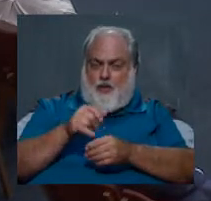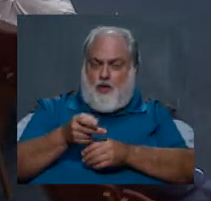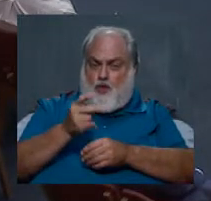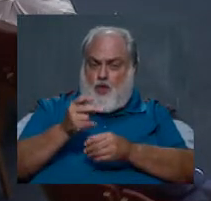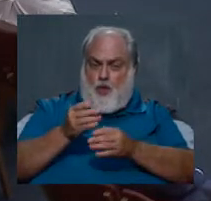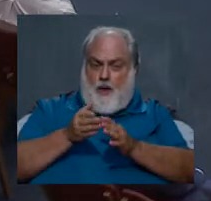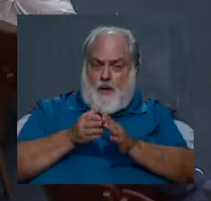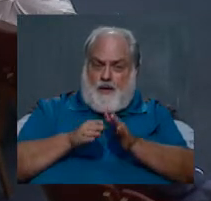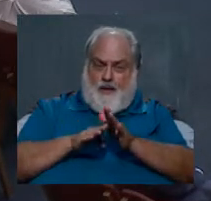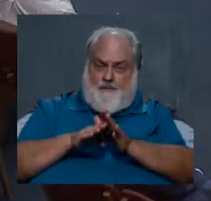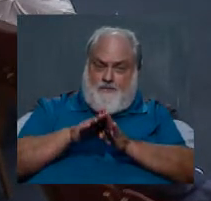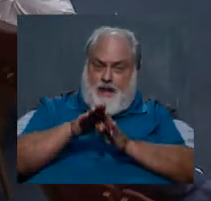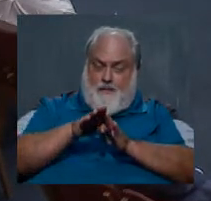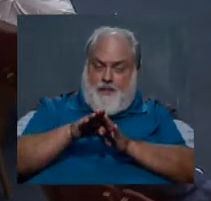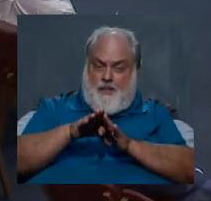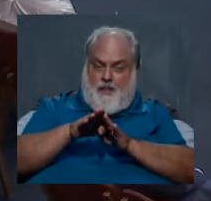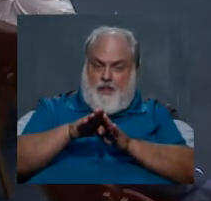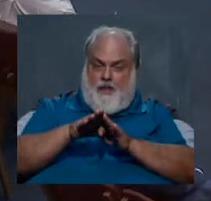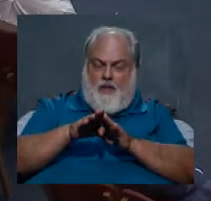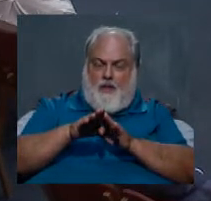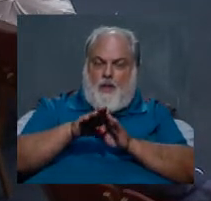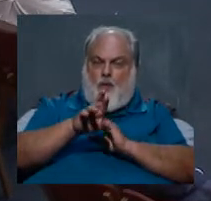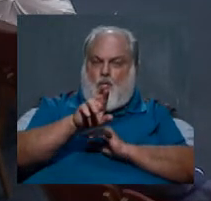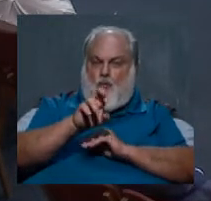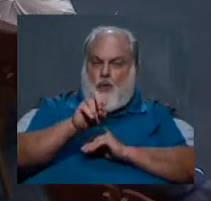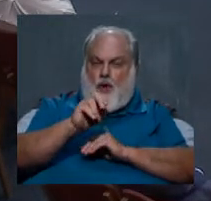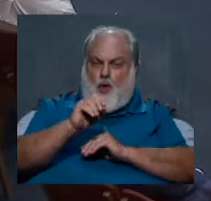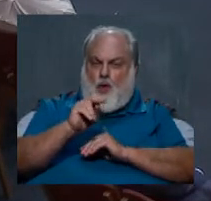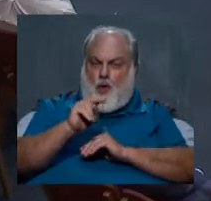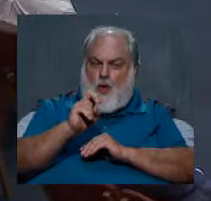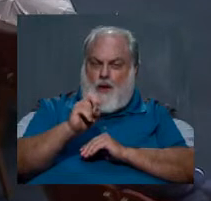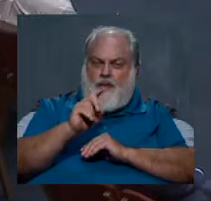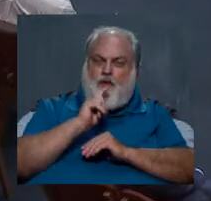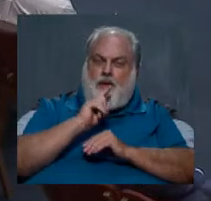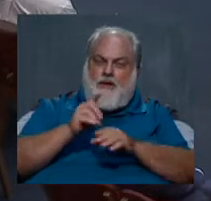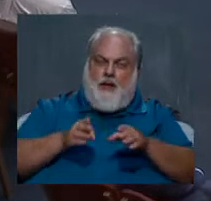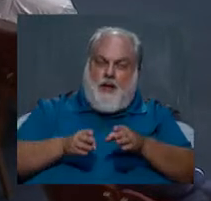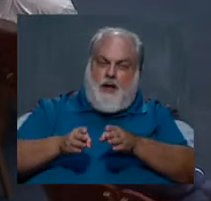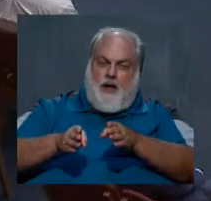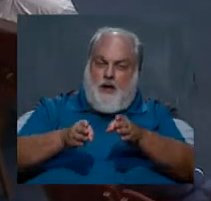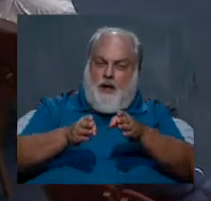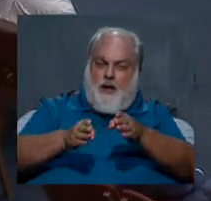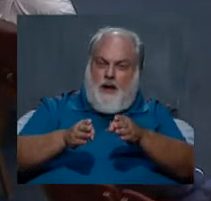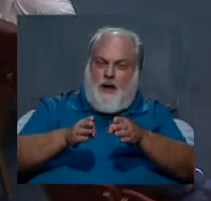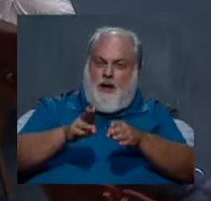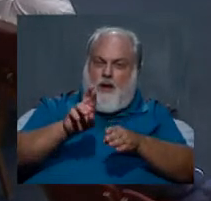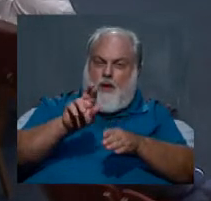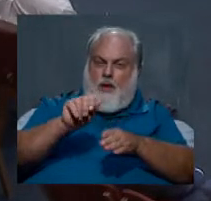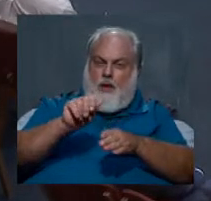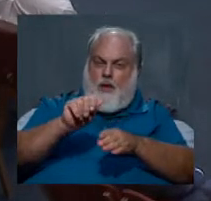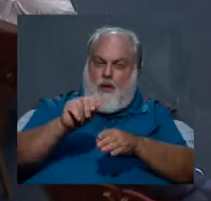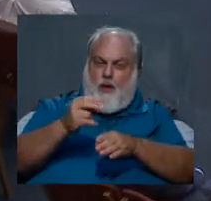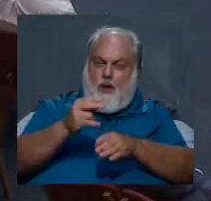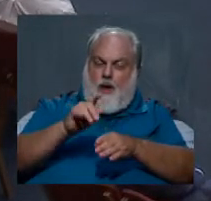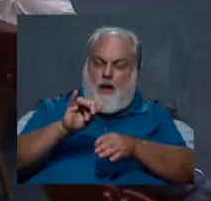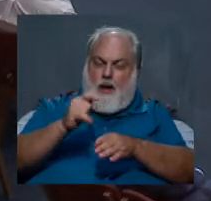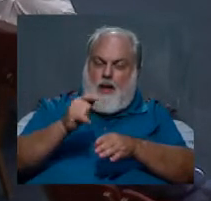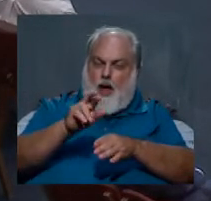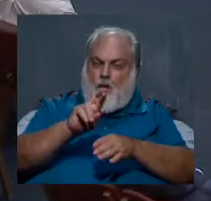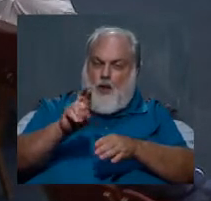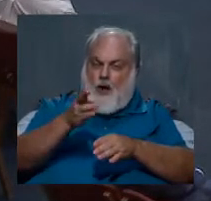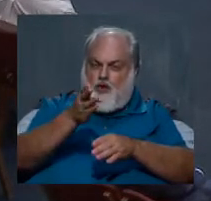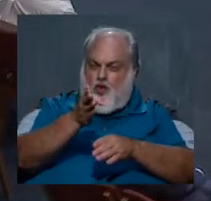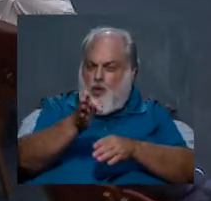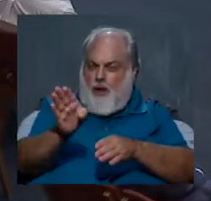are developed, they'll take access off of Brion. There's a median cut there in Raleigh Road and then a right turn lane. And I believe that was constructed